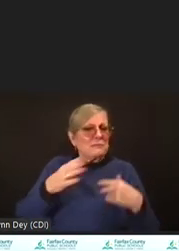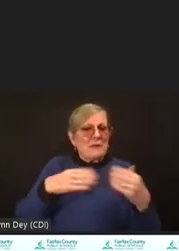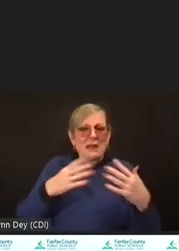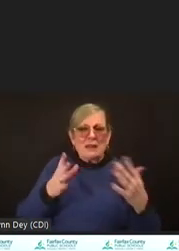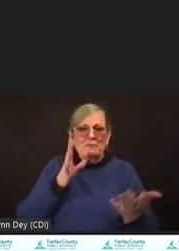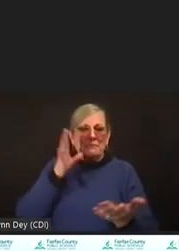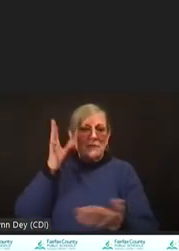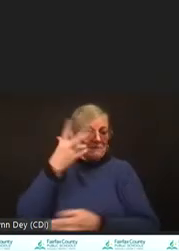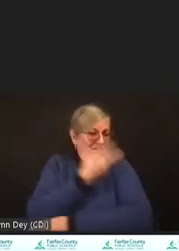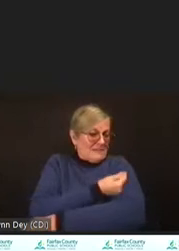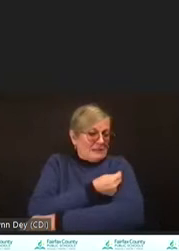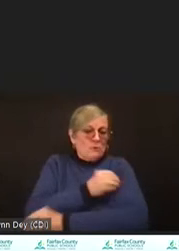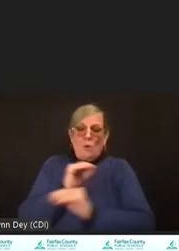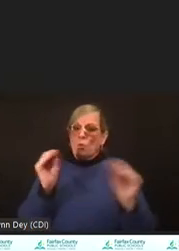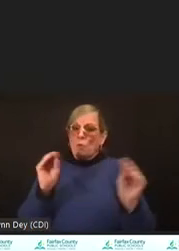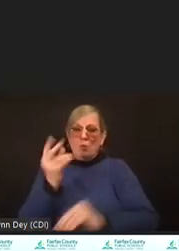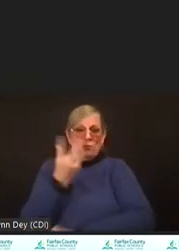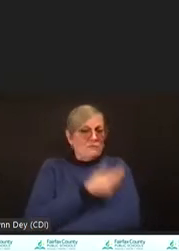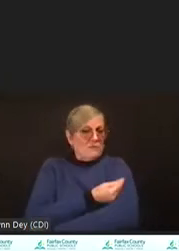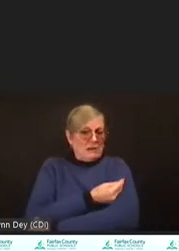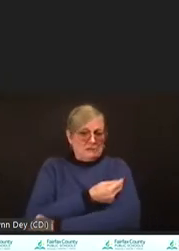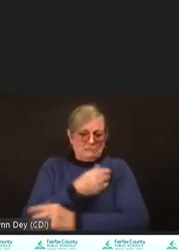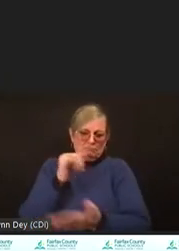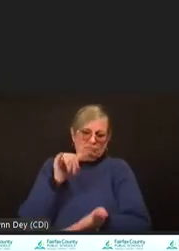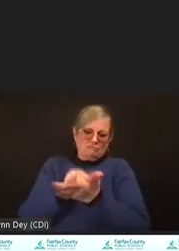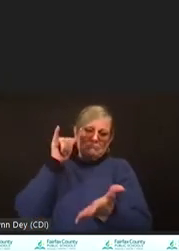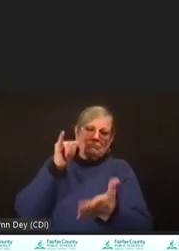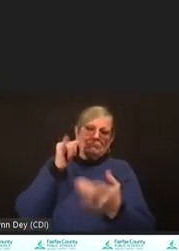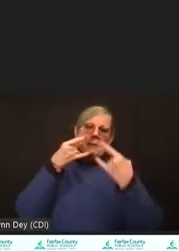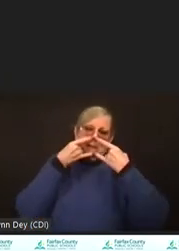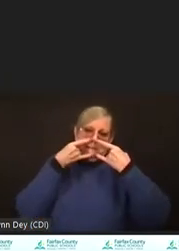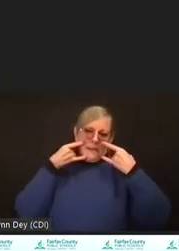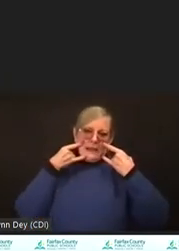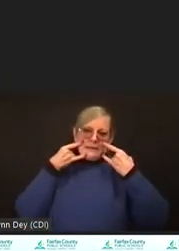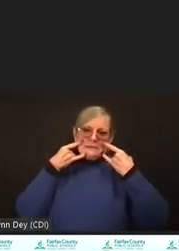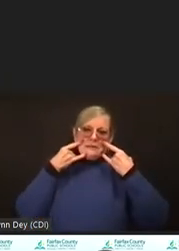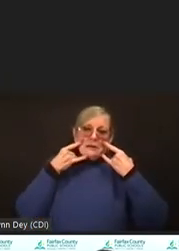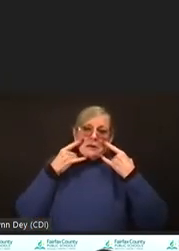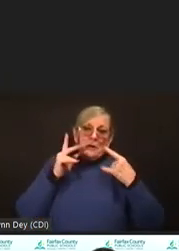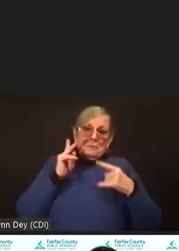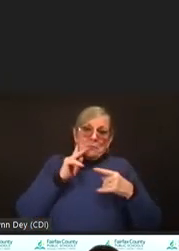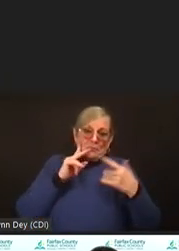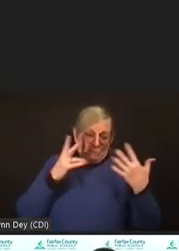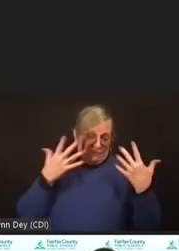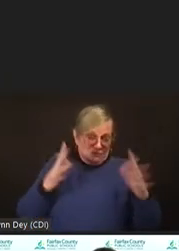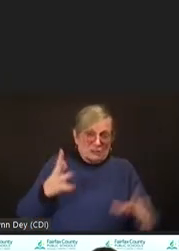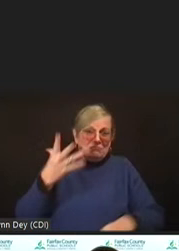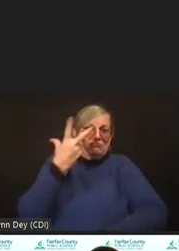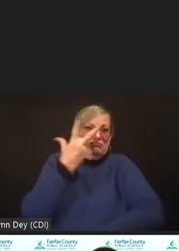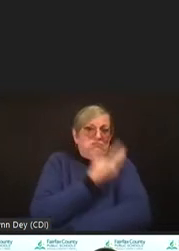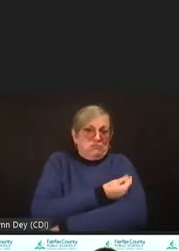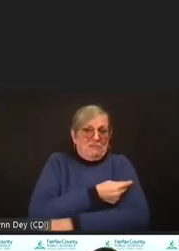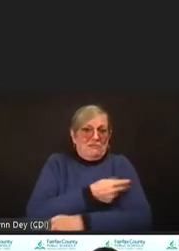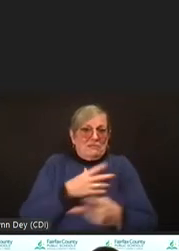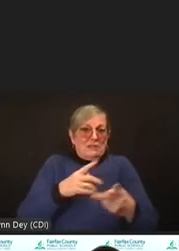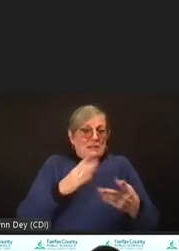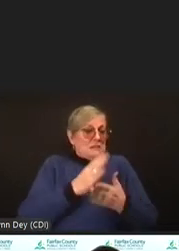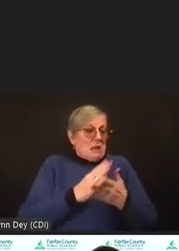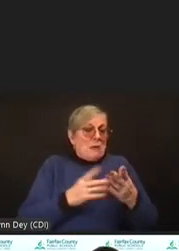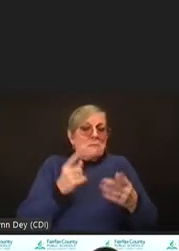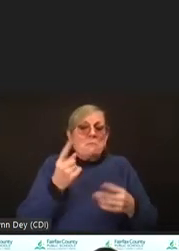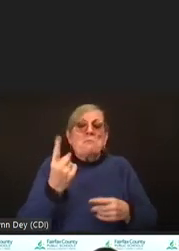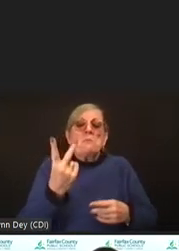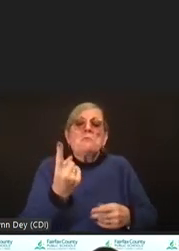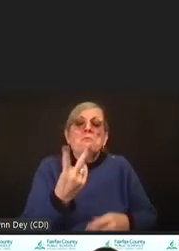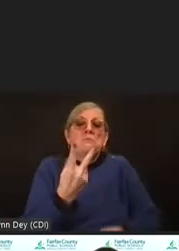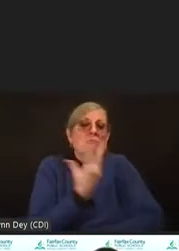this time. And so again, for those persons who are fully vaccinated, partially vaccinated, or not vaccinated, the recommendation